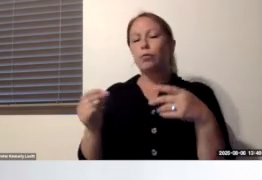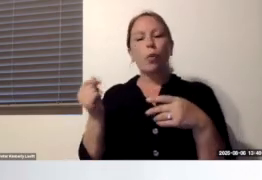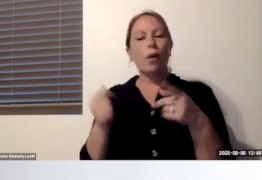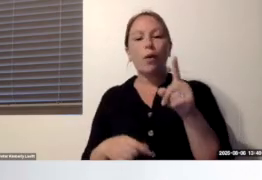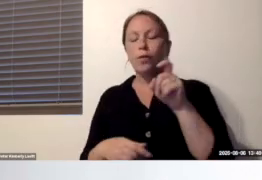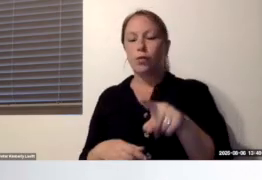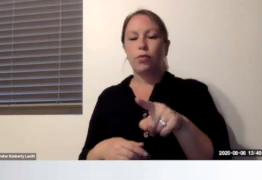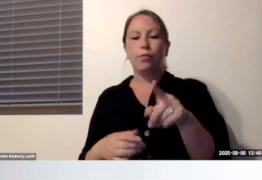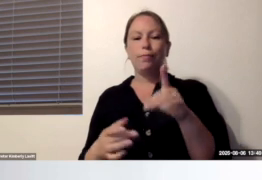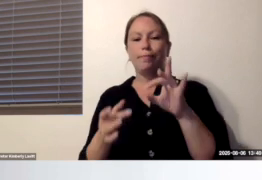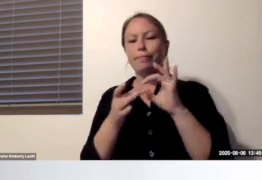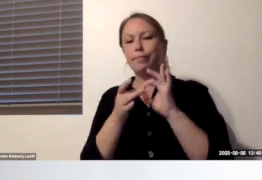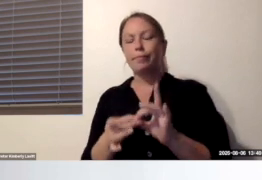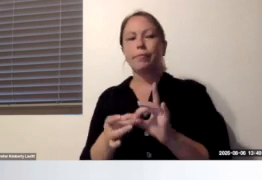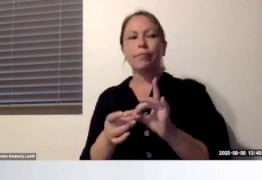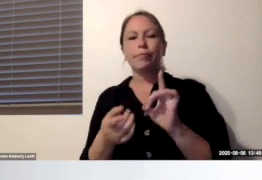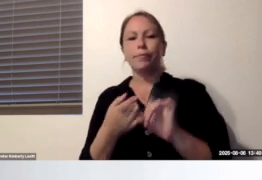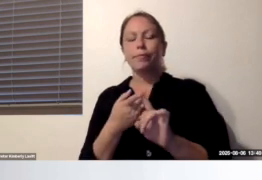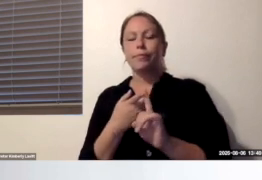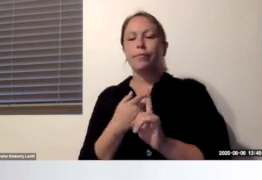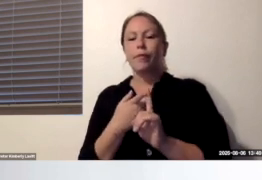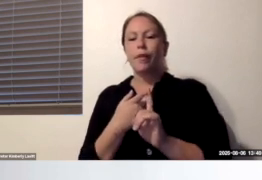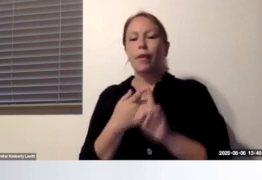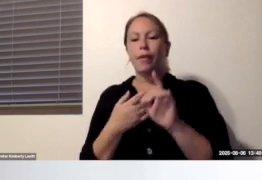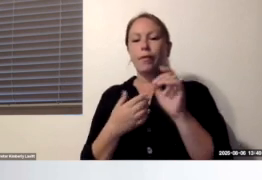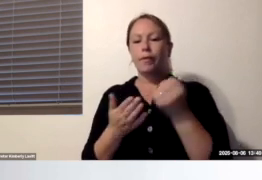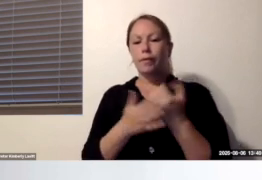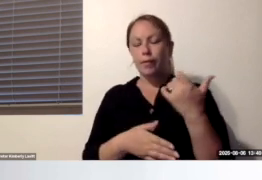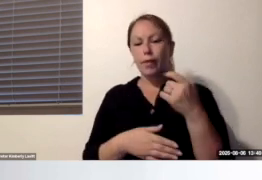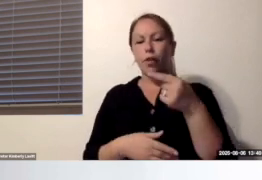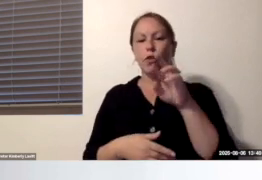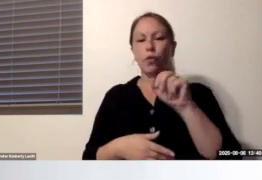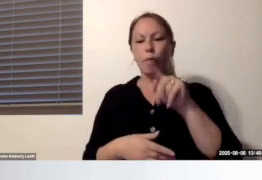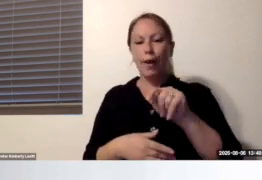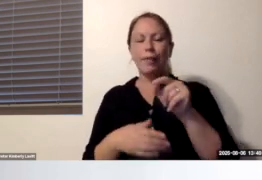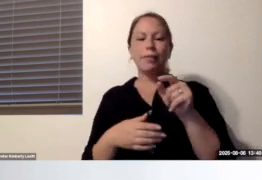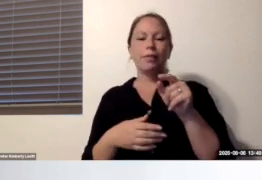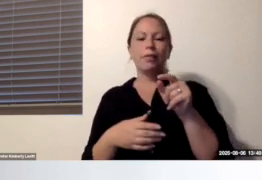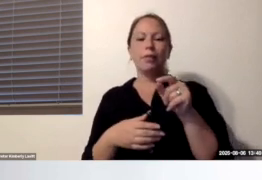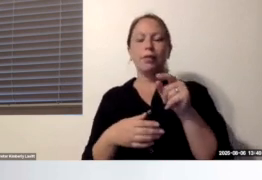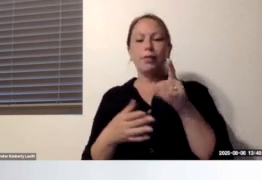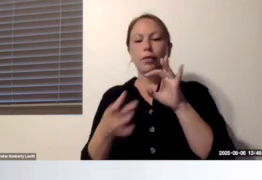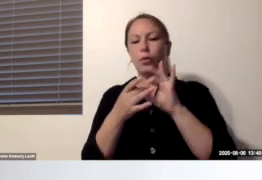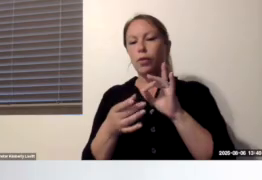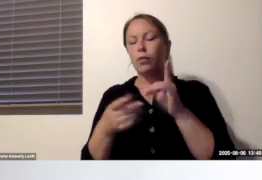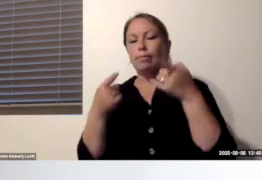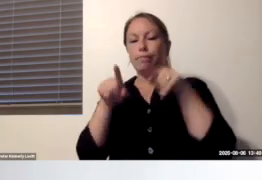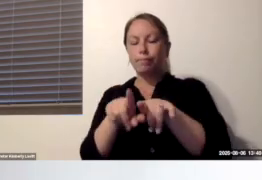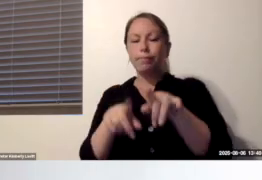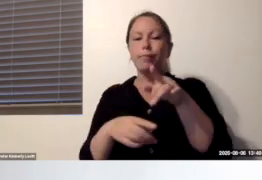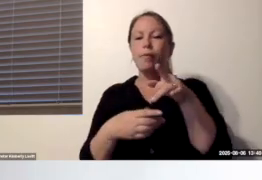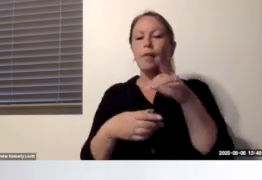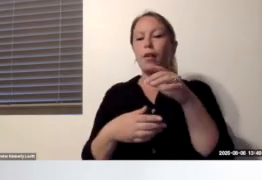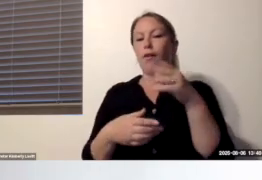to the amendments to the grant agreements for the district-based programs that have run out